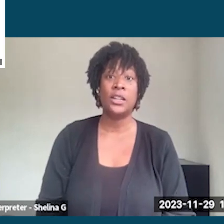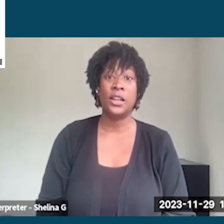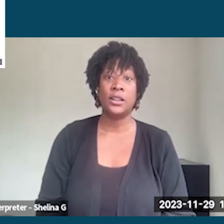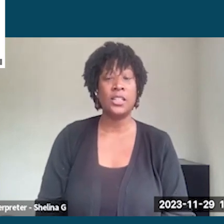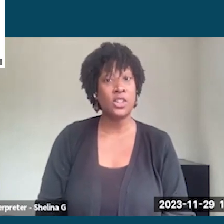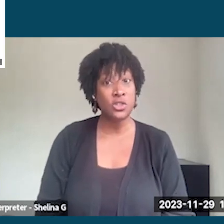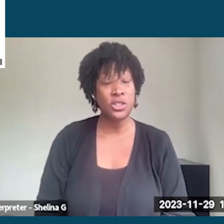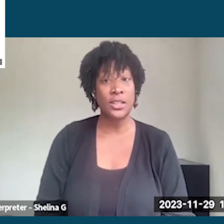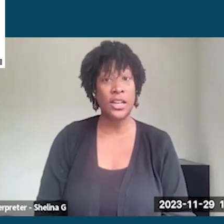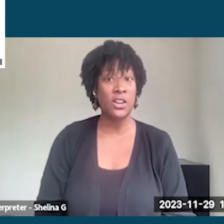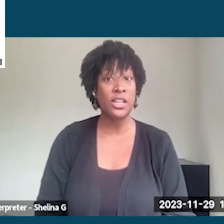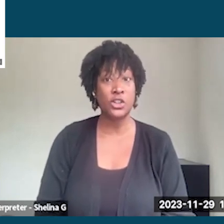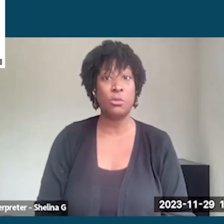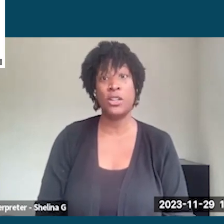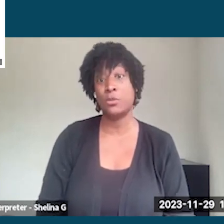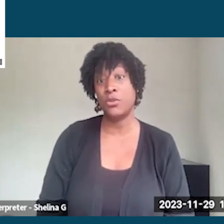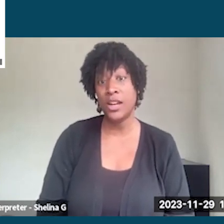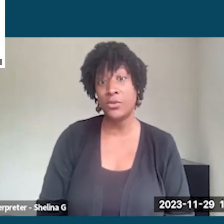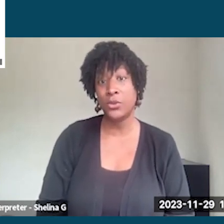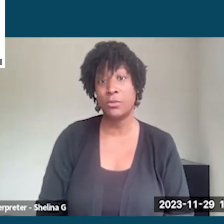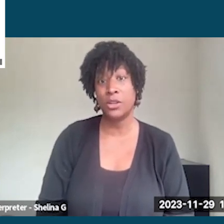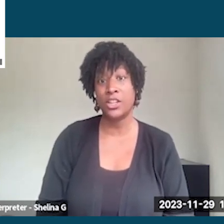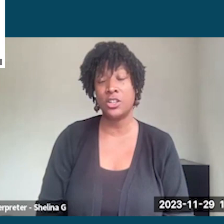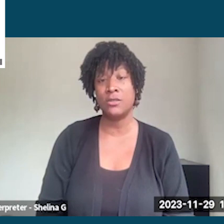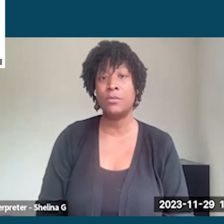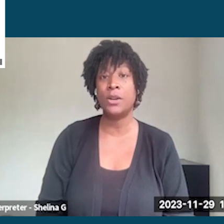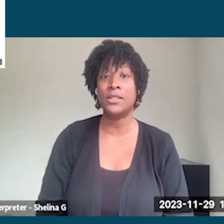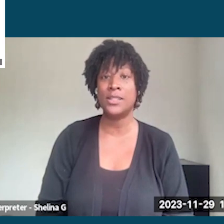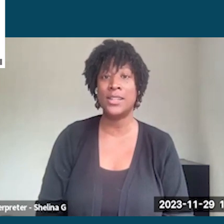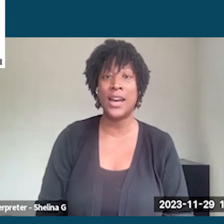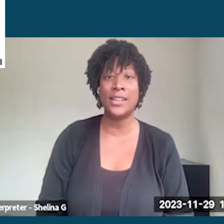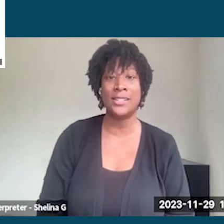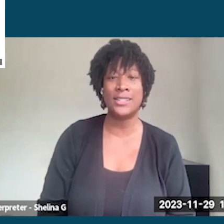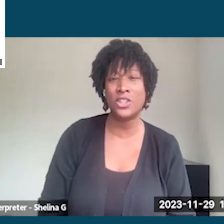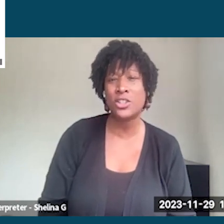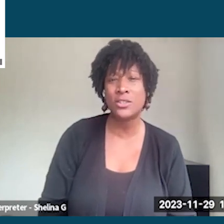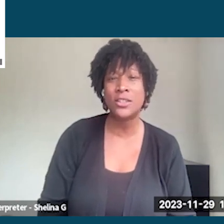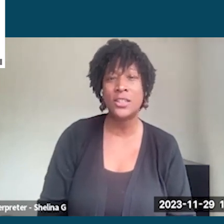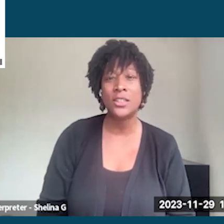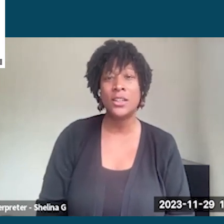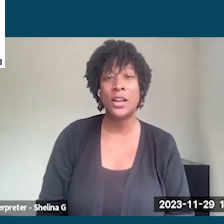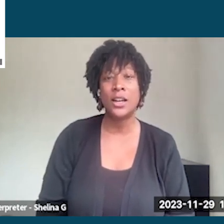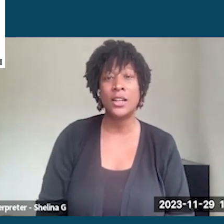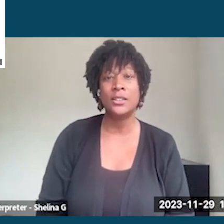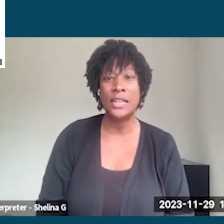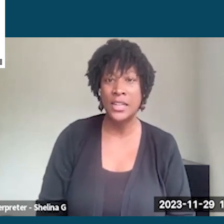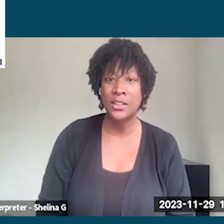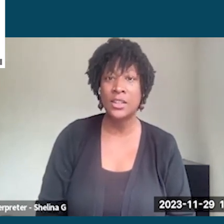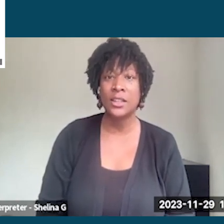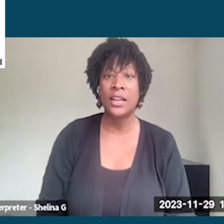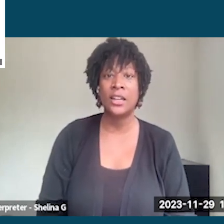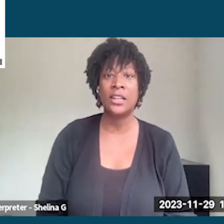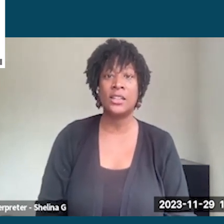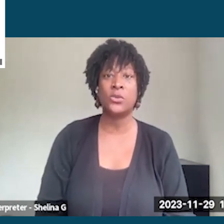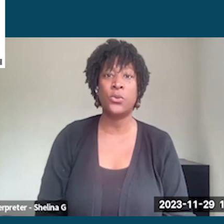interpreter. Because usually a hearing interpreter is provided for communication, but a CDI is an additional